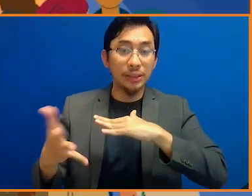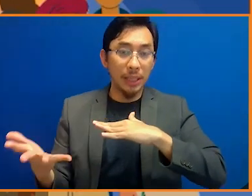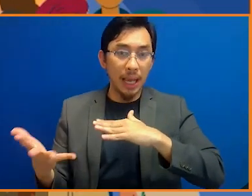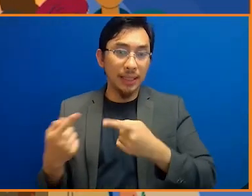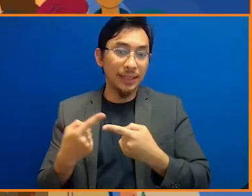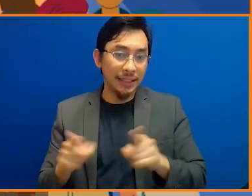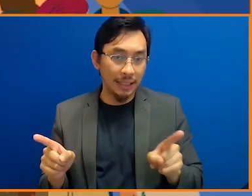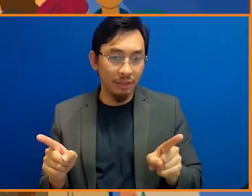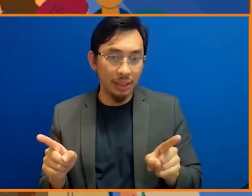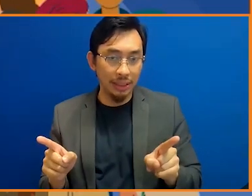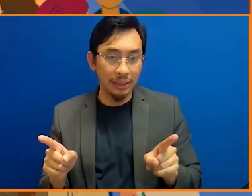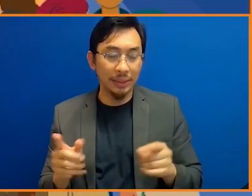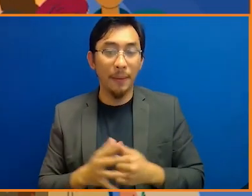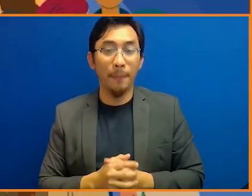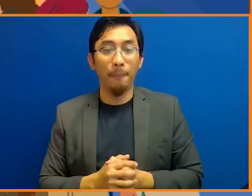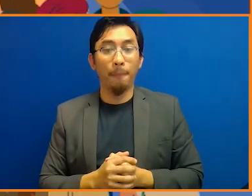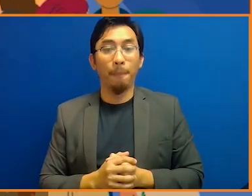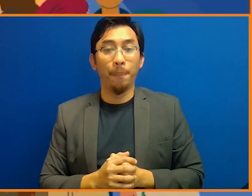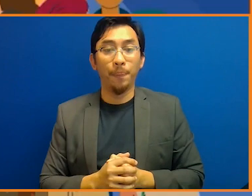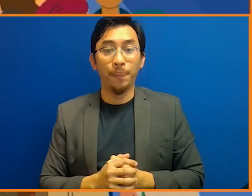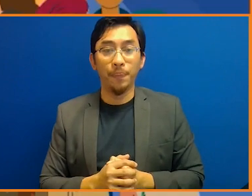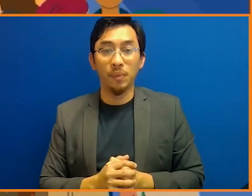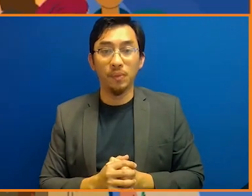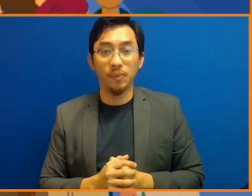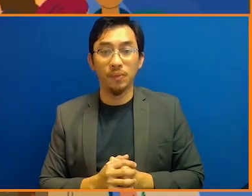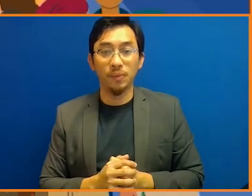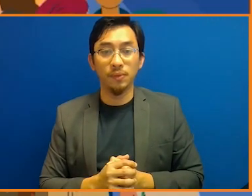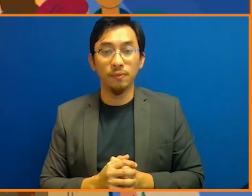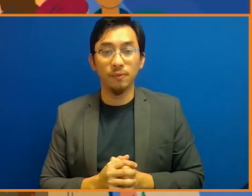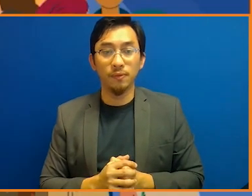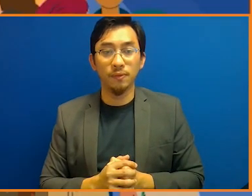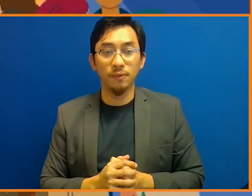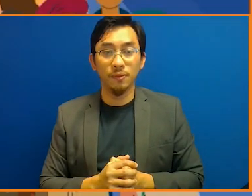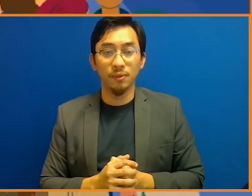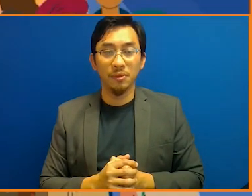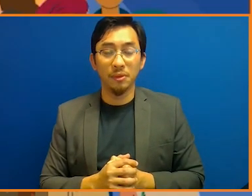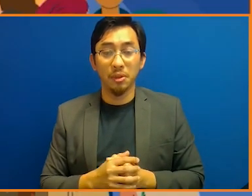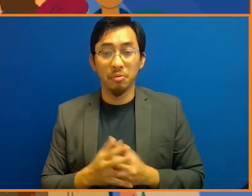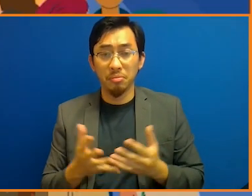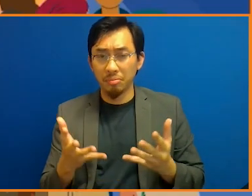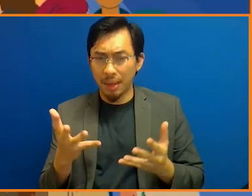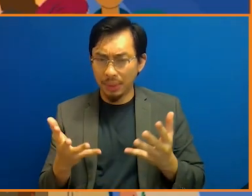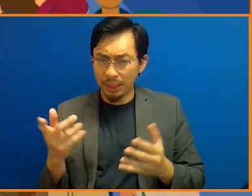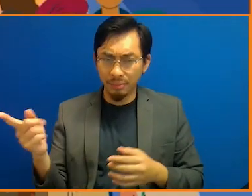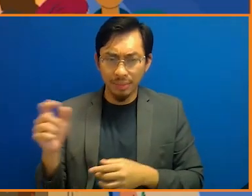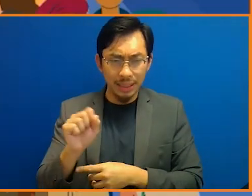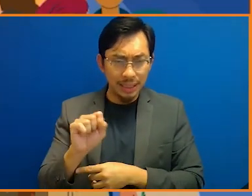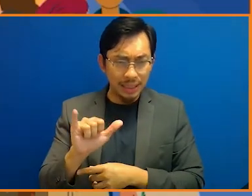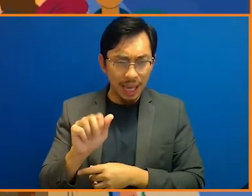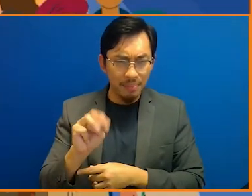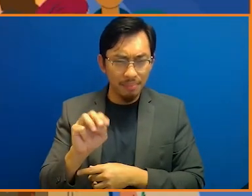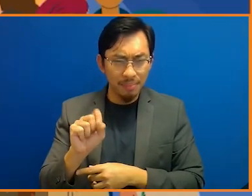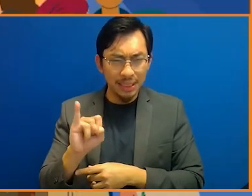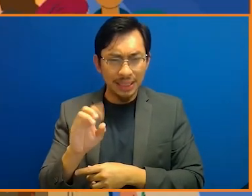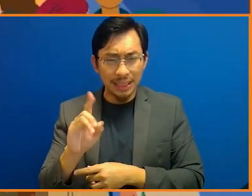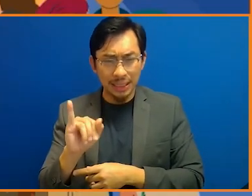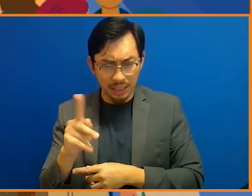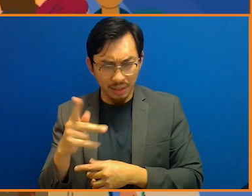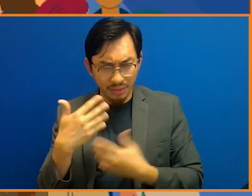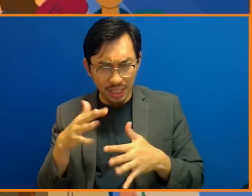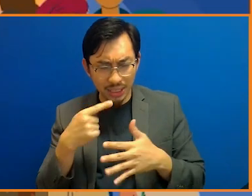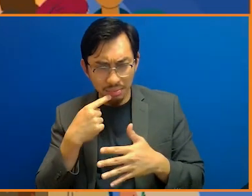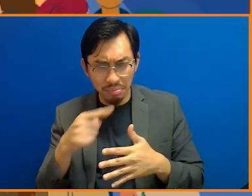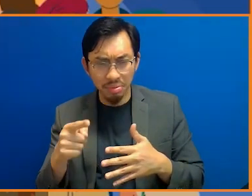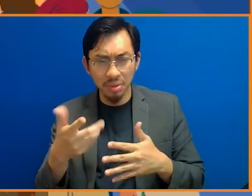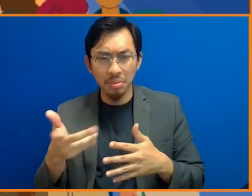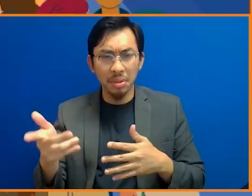here. And yeah, this is just the same thing. And well, actually, I'm not sure if Professor Syamsidik has mentioned,